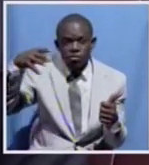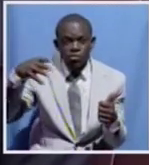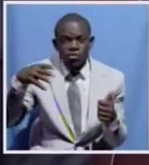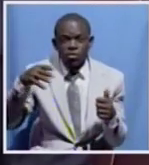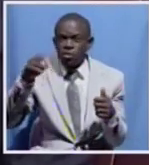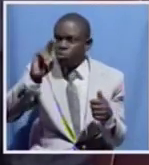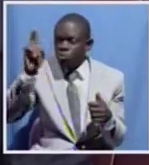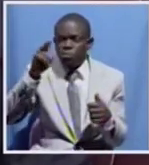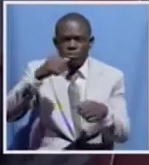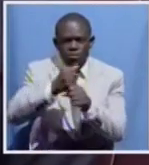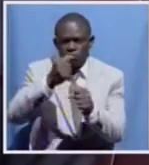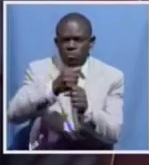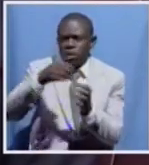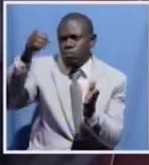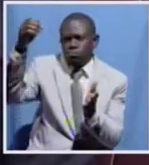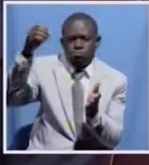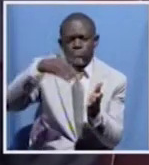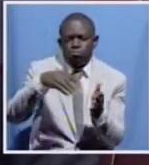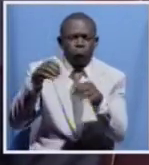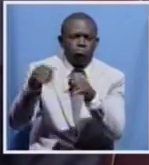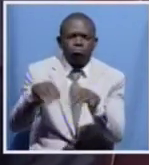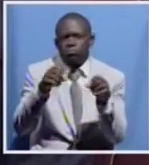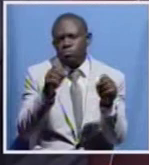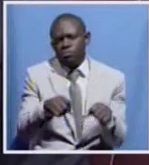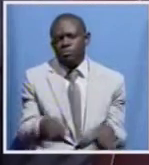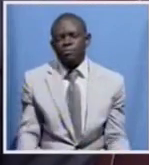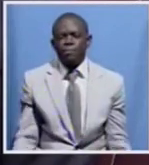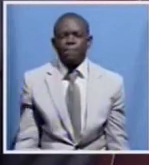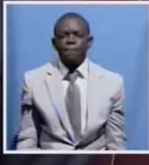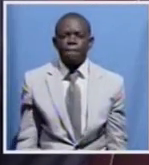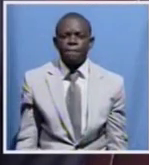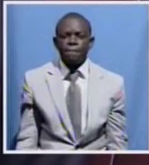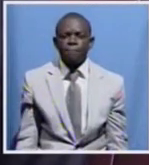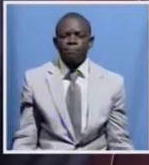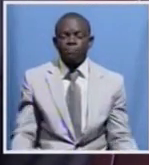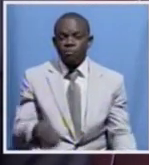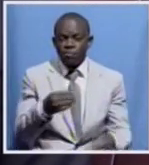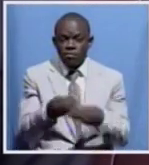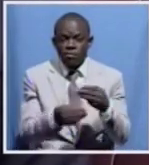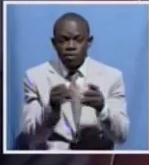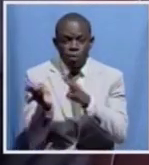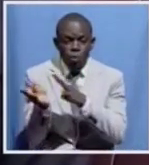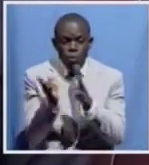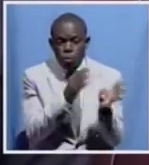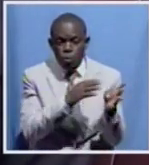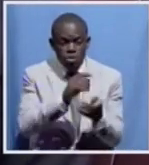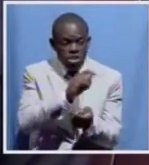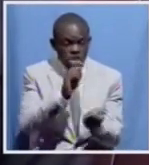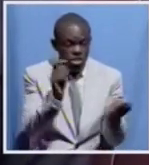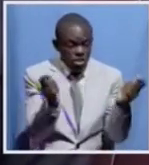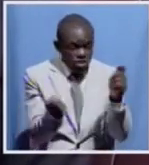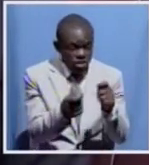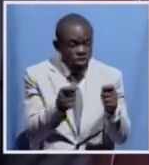of. And this will ensure that come climate change or not, we will still be able to